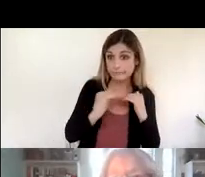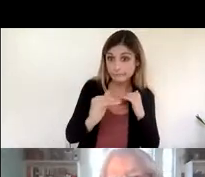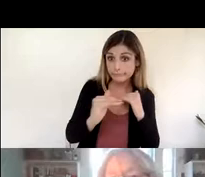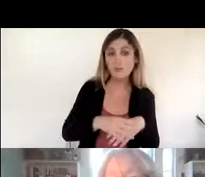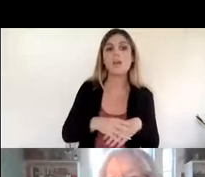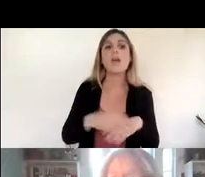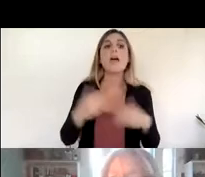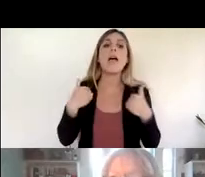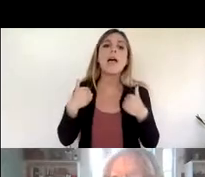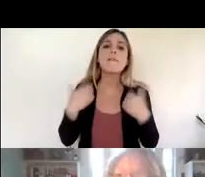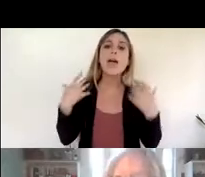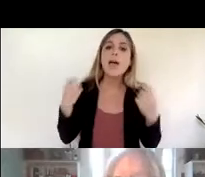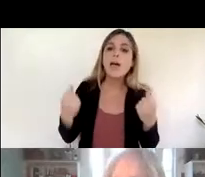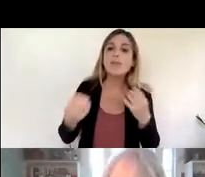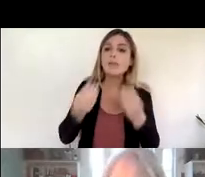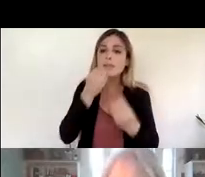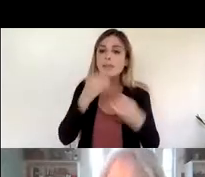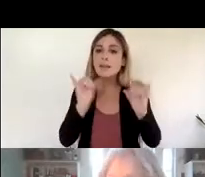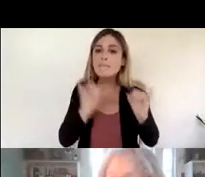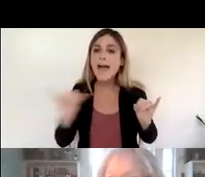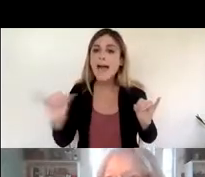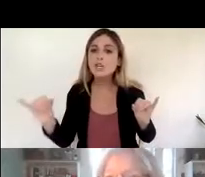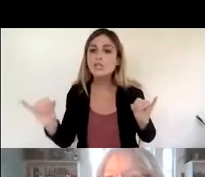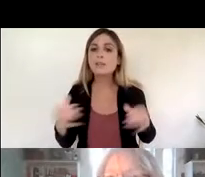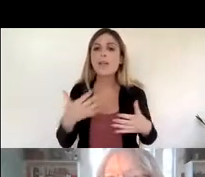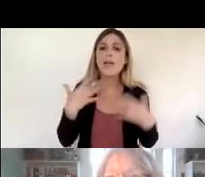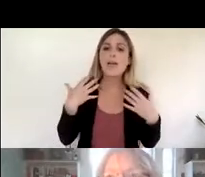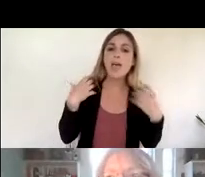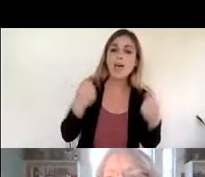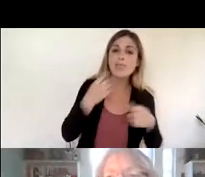habits to focus on your health and not so much on what the scale says.